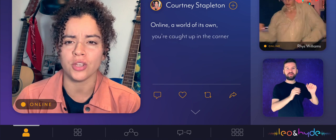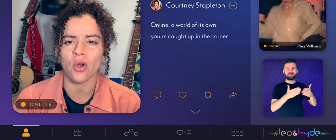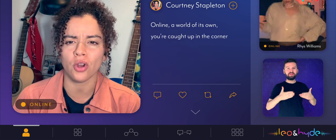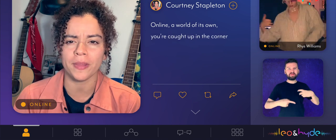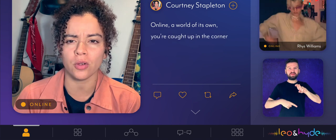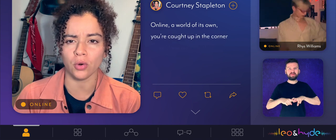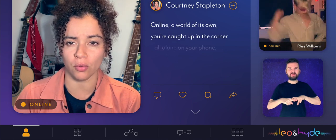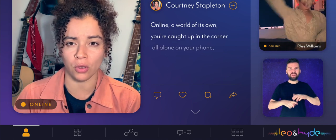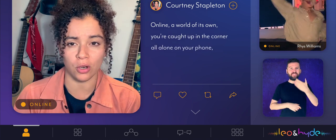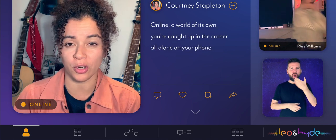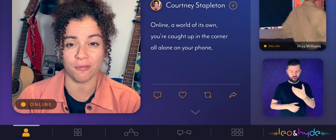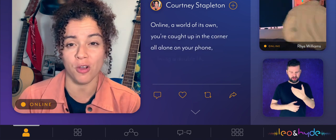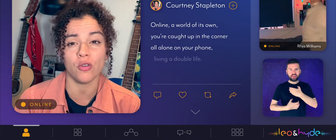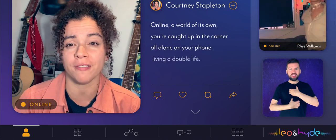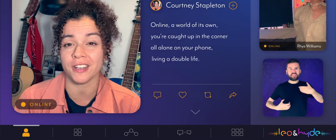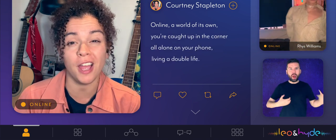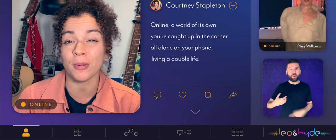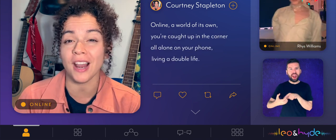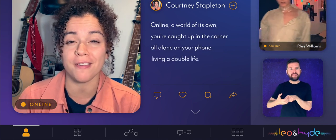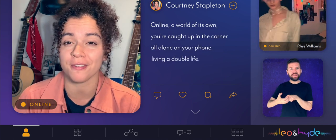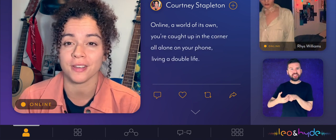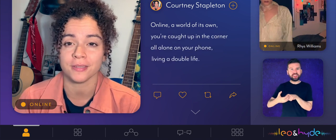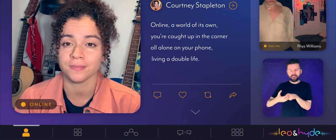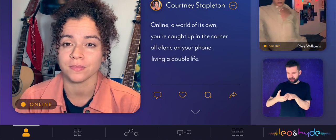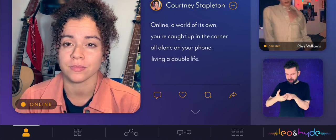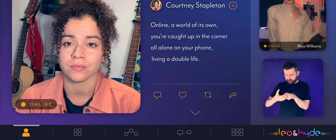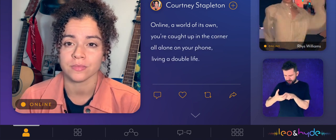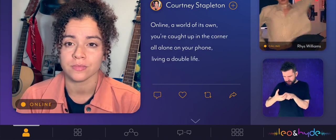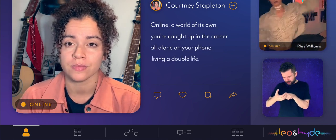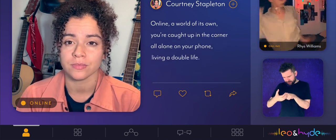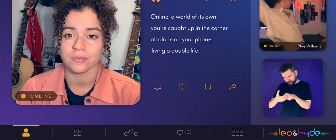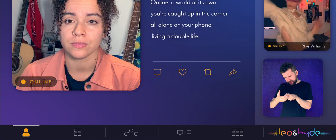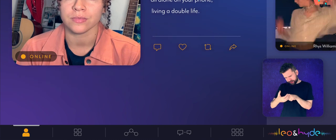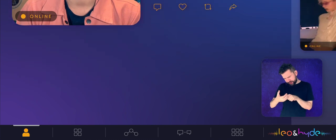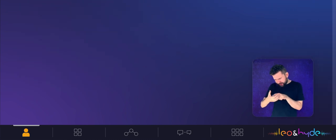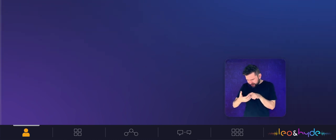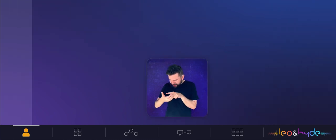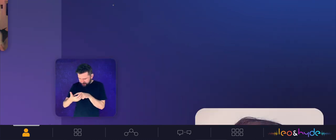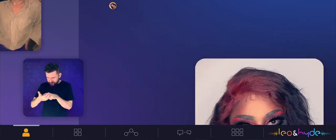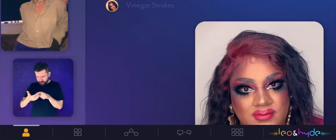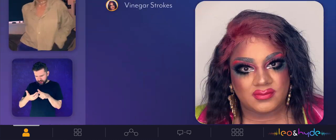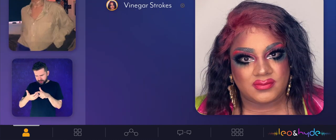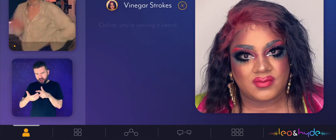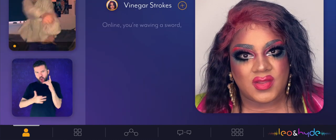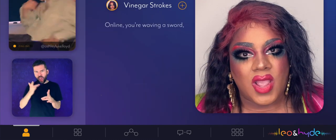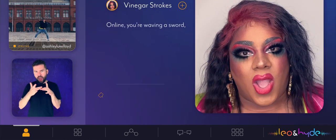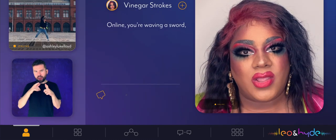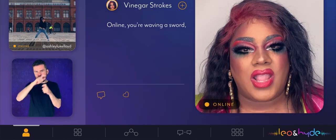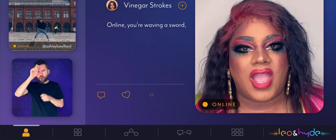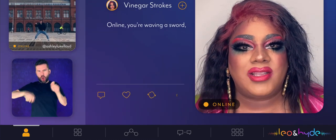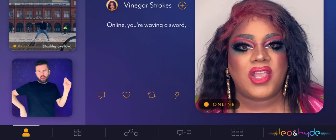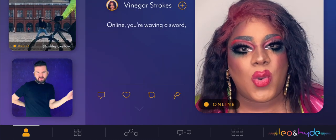thought of its own. You're caught up in the corner all alone on your phone, living a double life. Look up, calm your